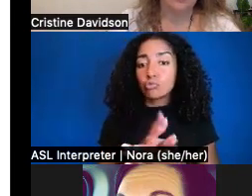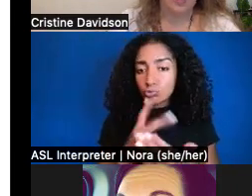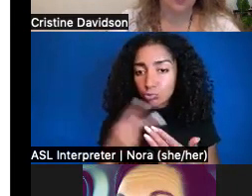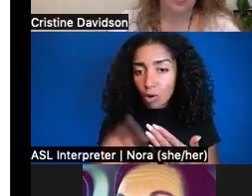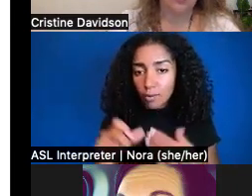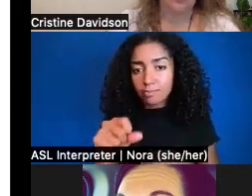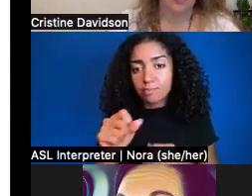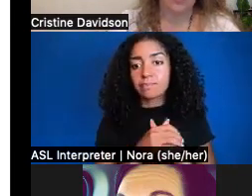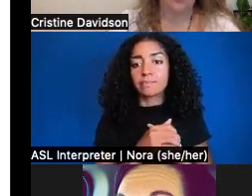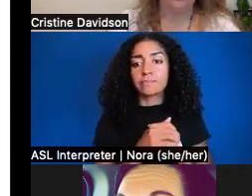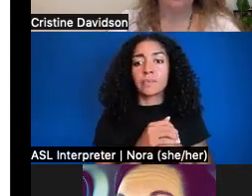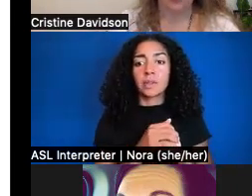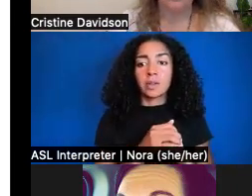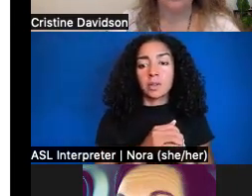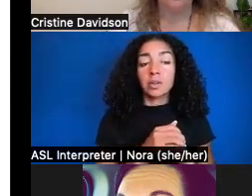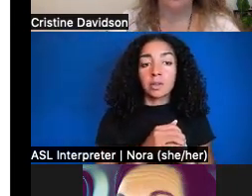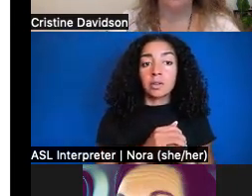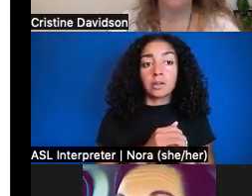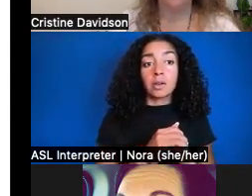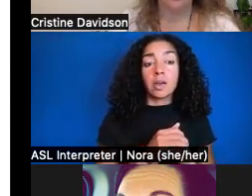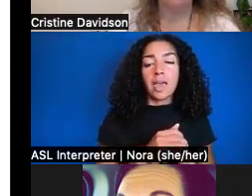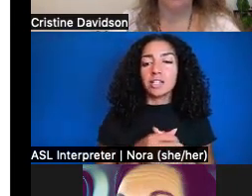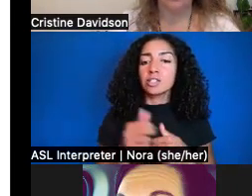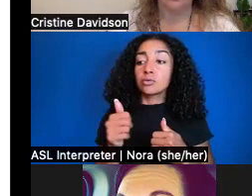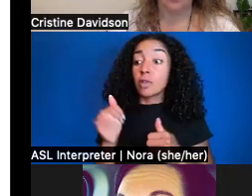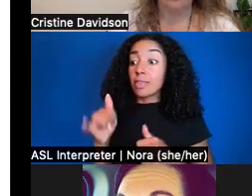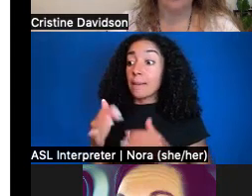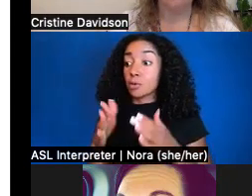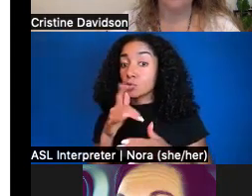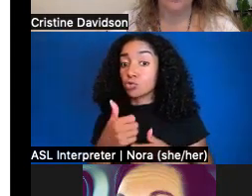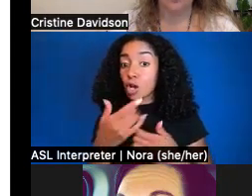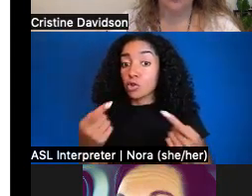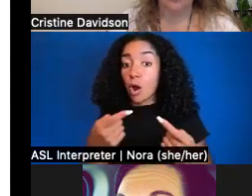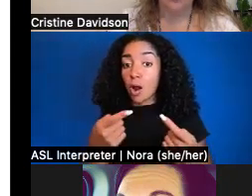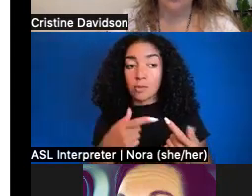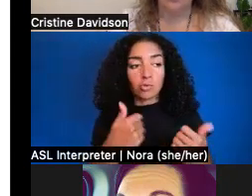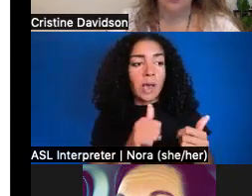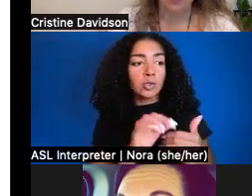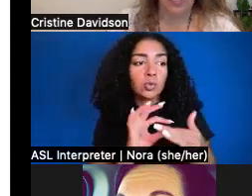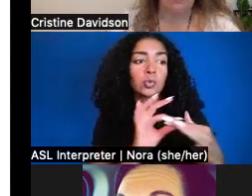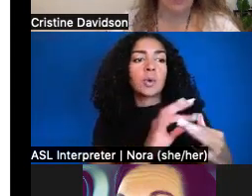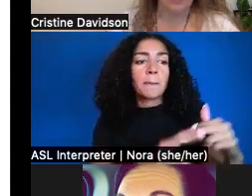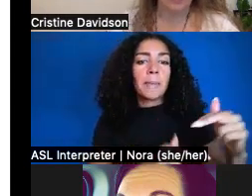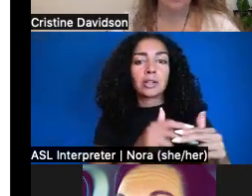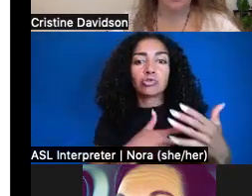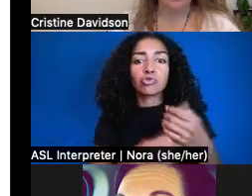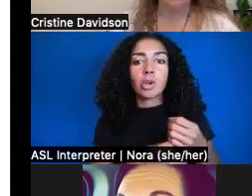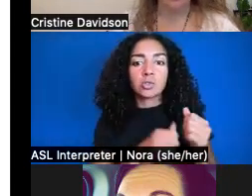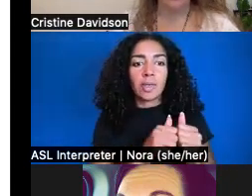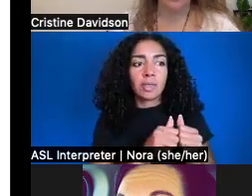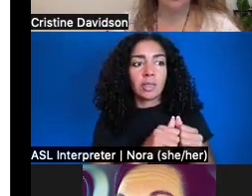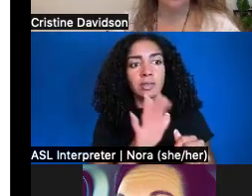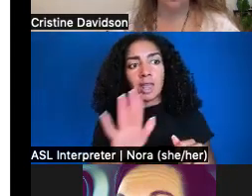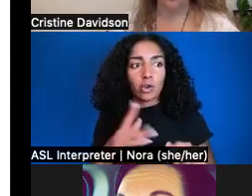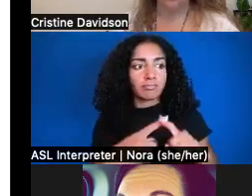And building that trust, right? That grooming process is very much alive and well and all that. And so we kind of already talked about this,